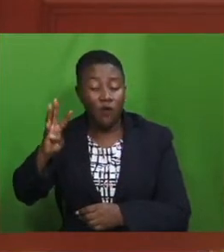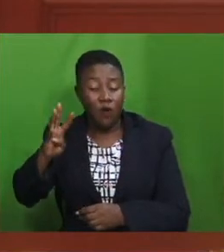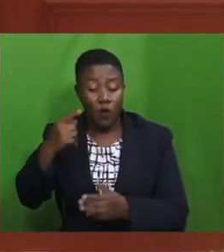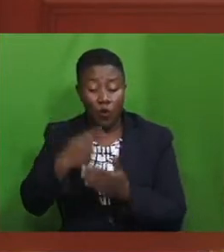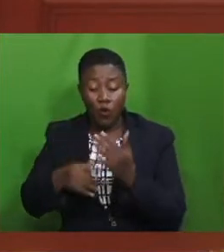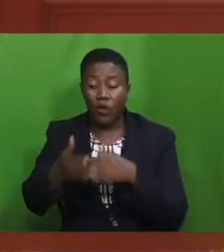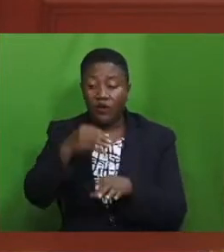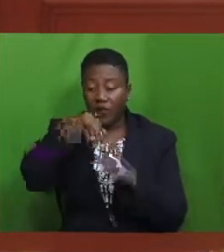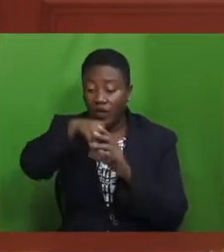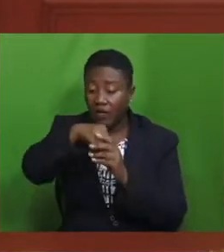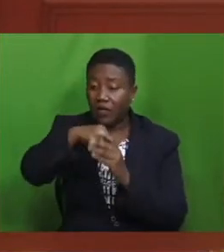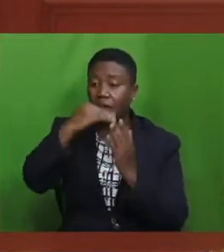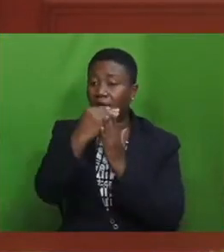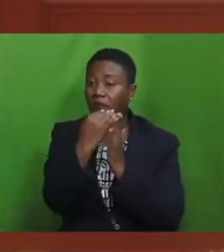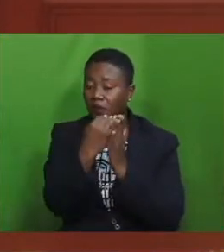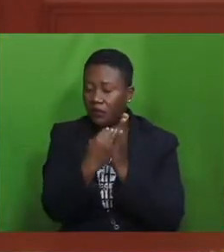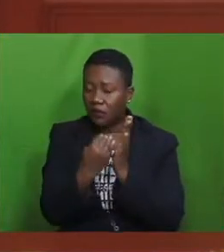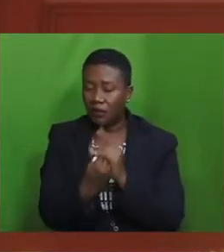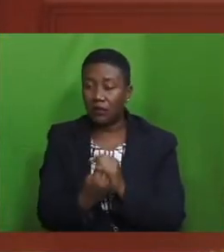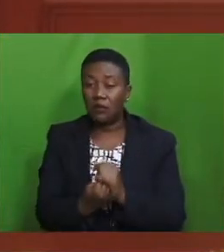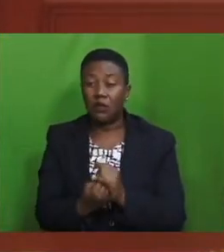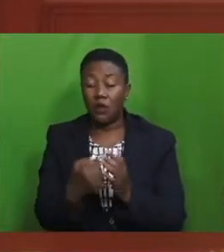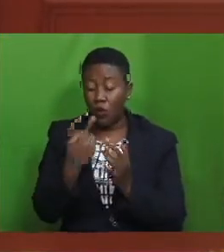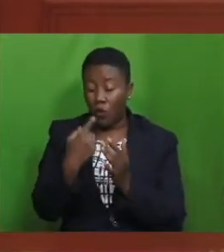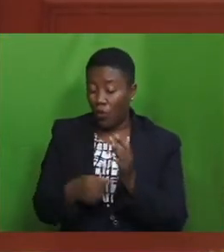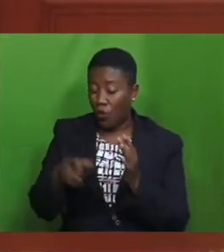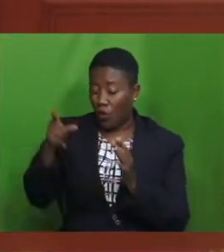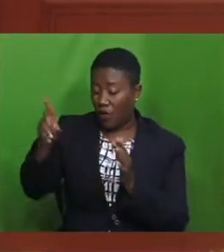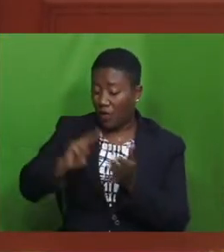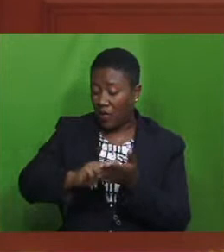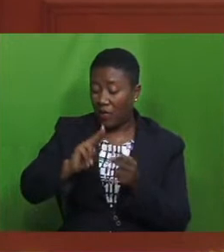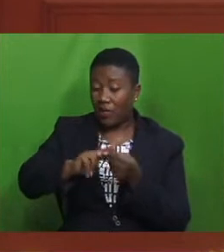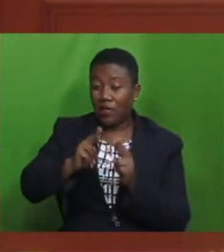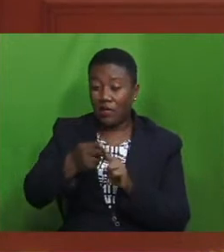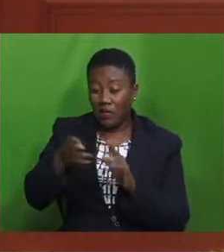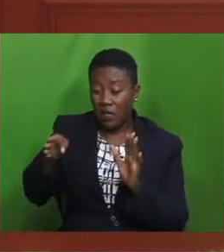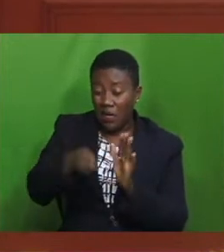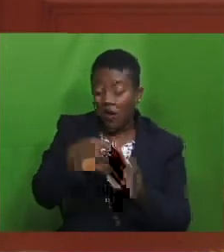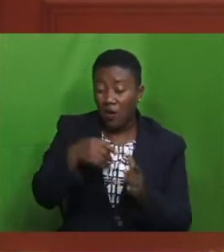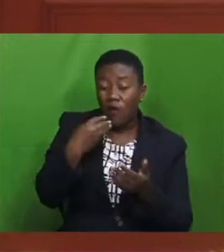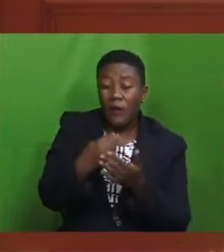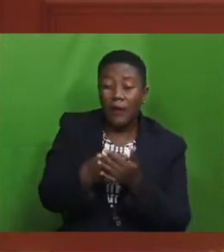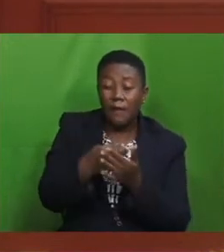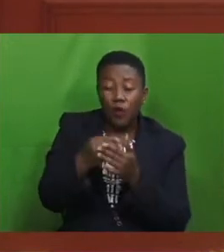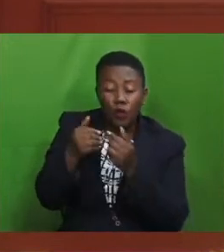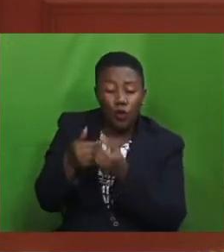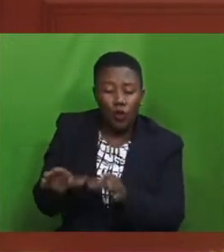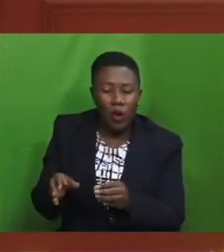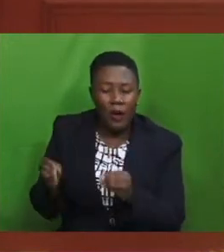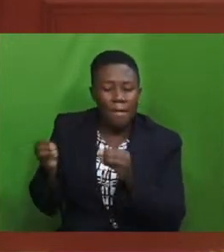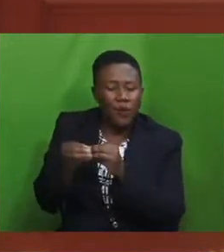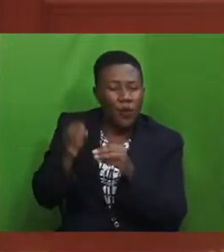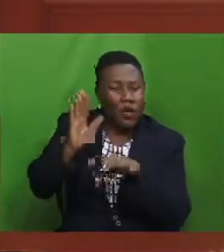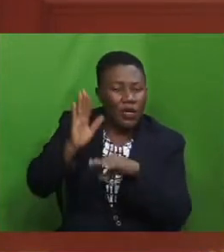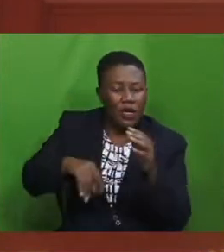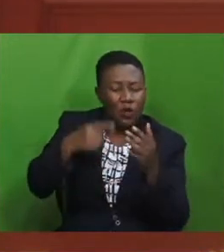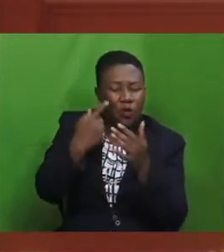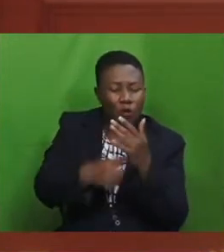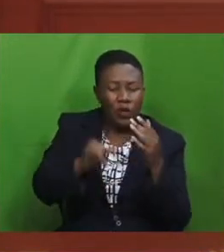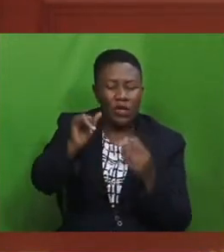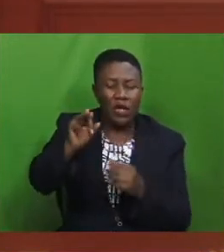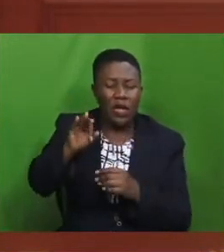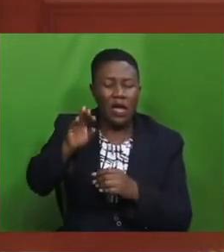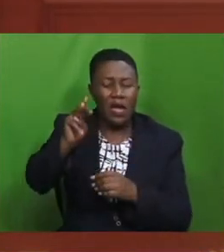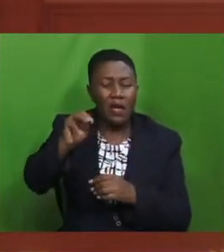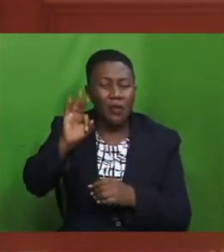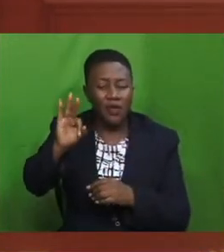a discrepancy, Mr. Speaker. What he quotes as his fiscal deficit is less than what the IMF Article 4 quotes.